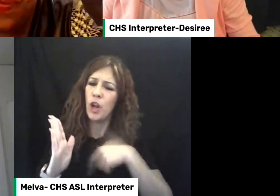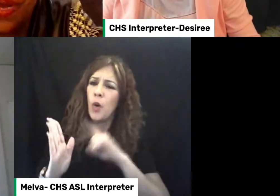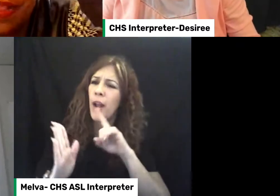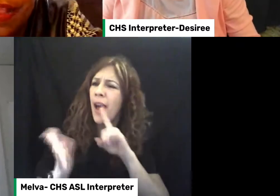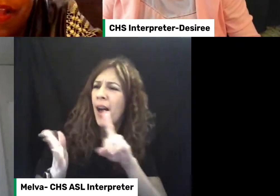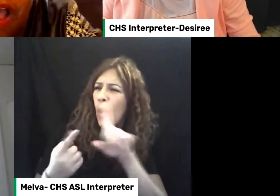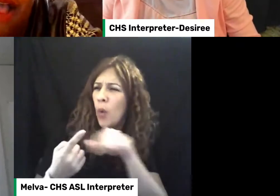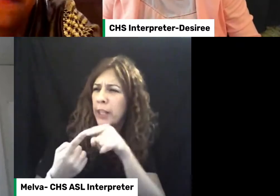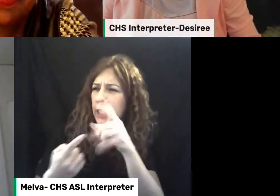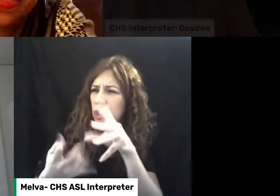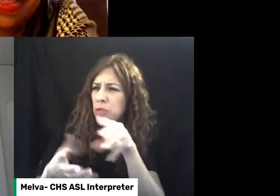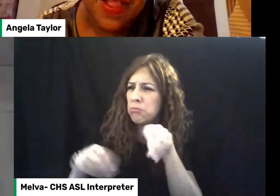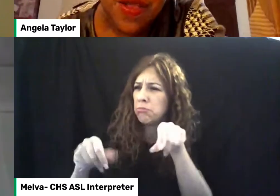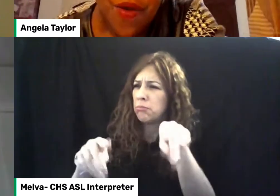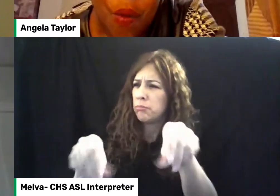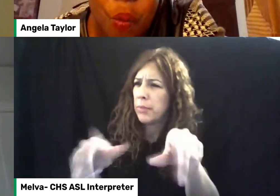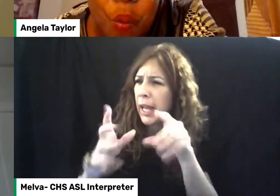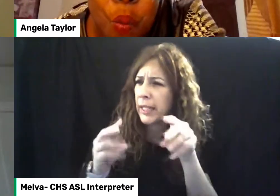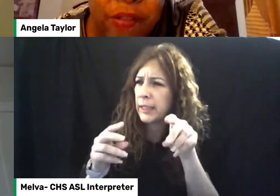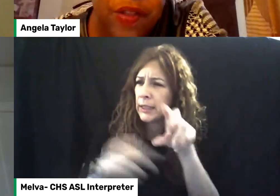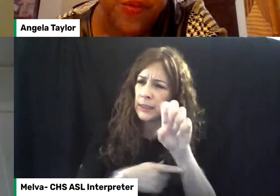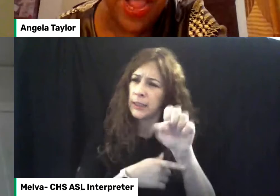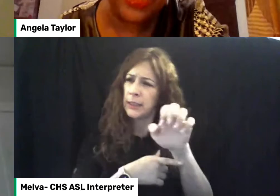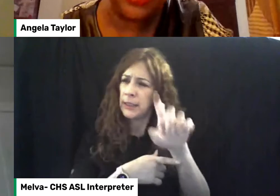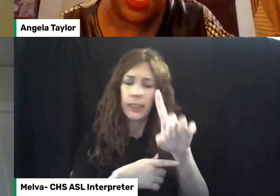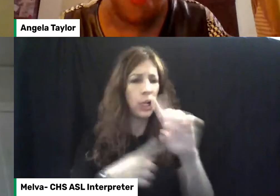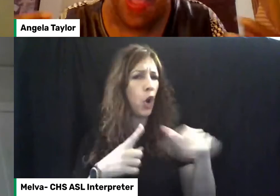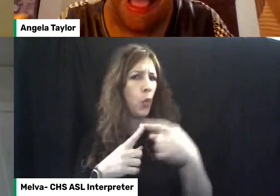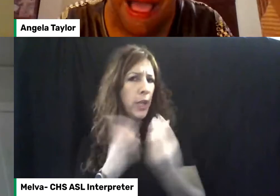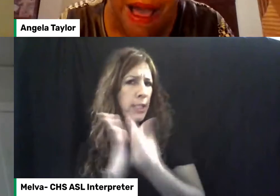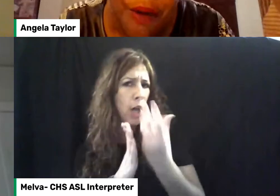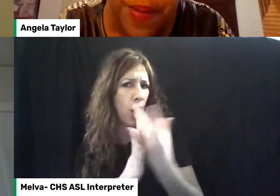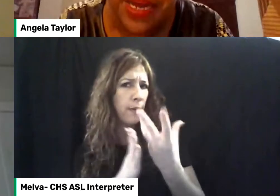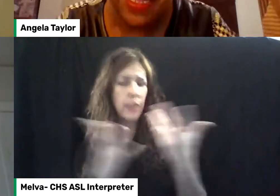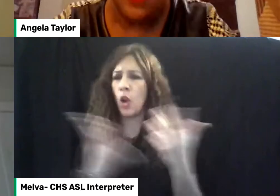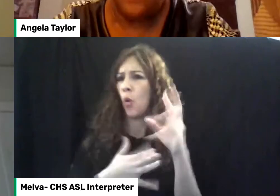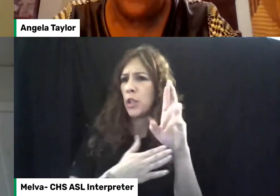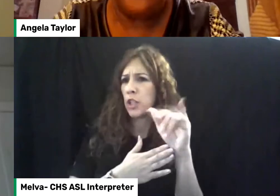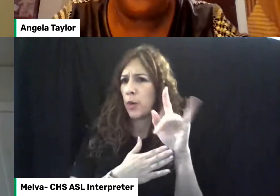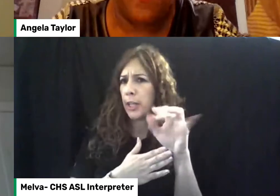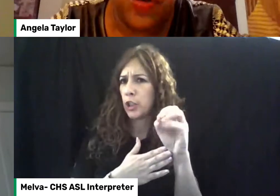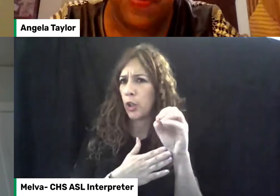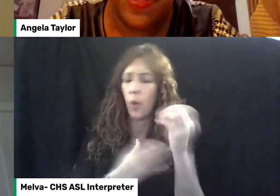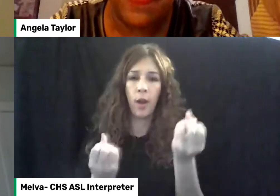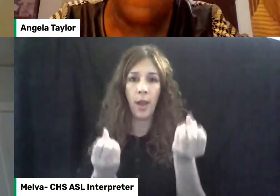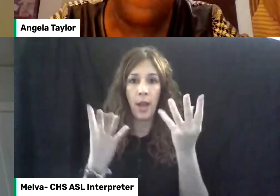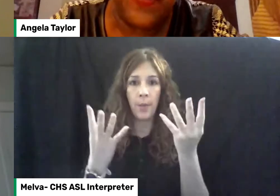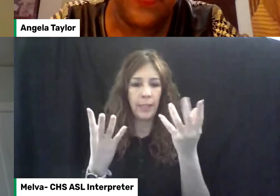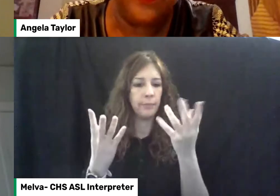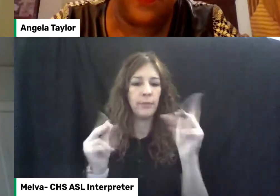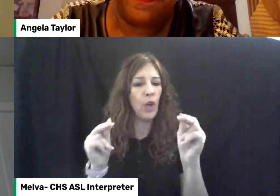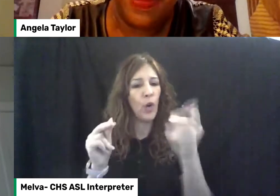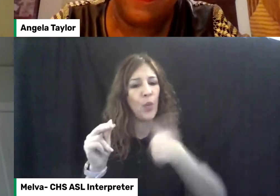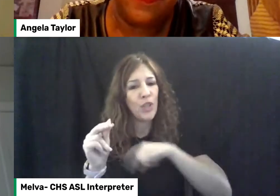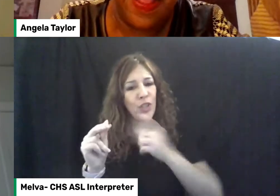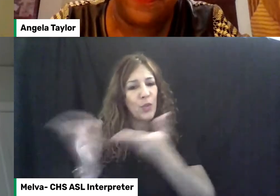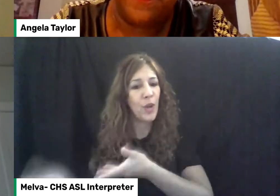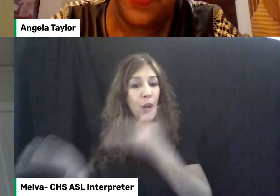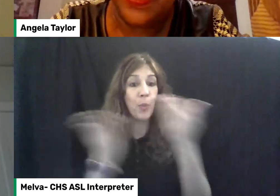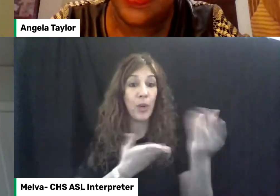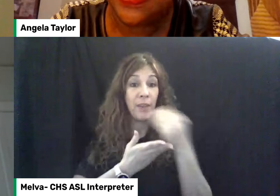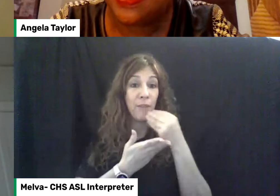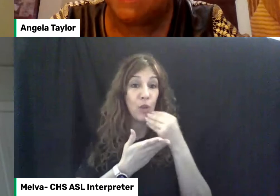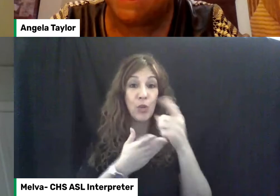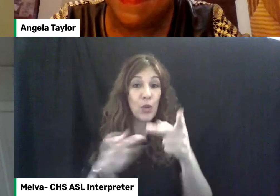seed? When is it harvested? What's the ratio? How many? We just want to bring some food to a place in